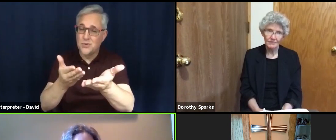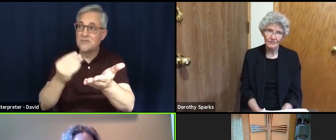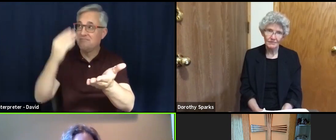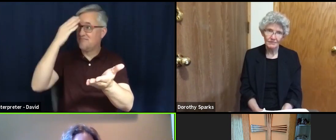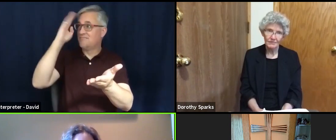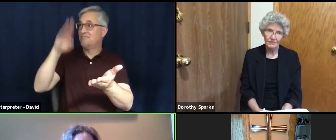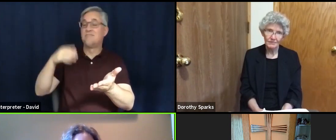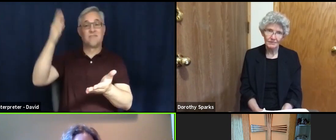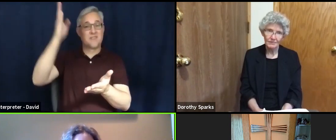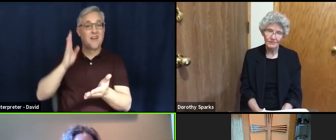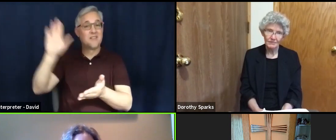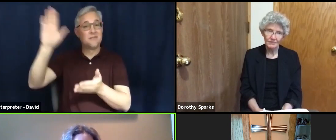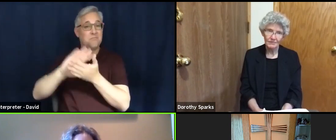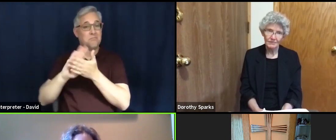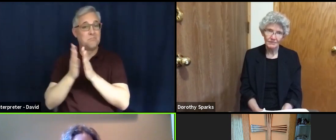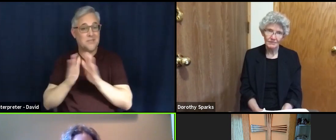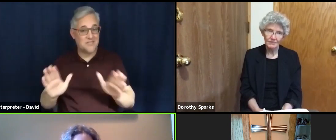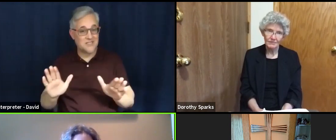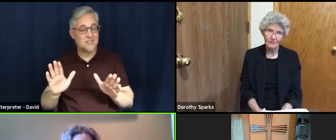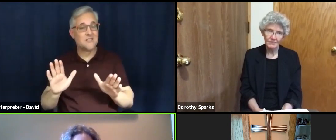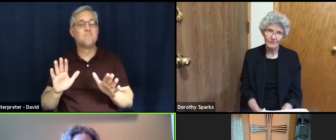person.